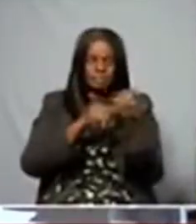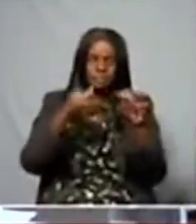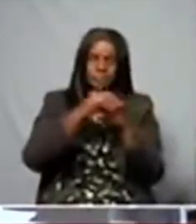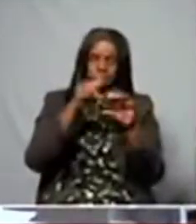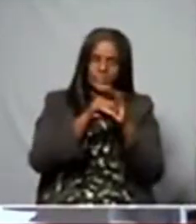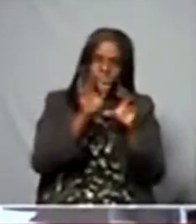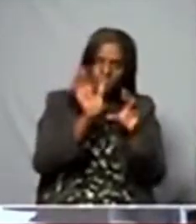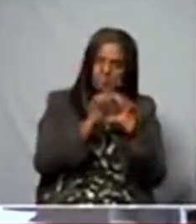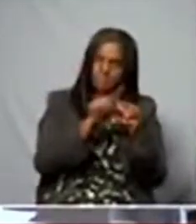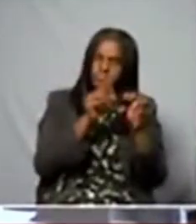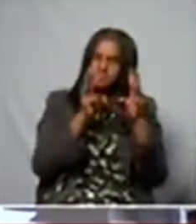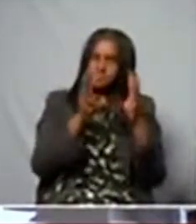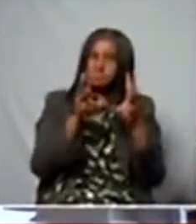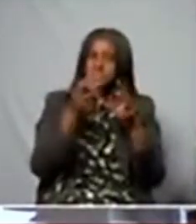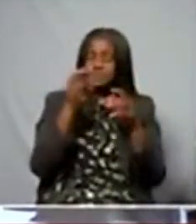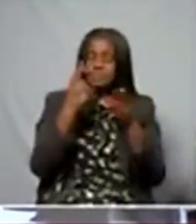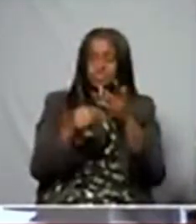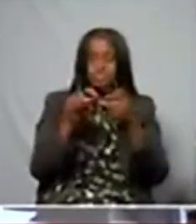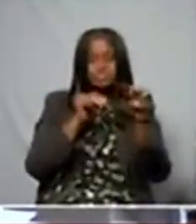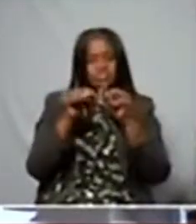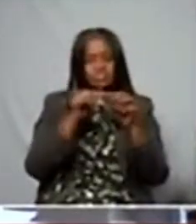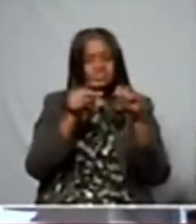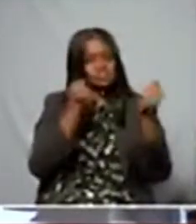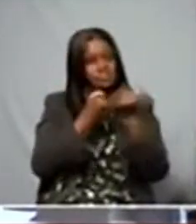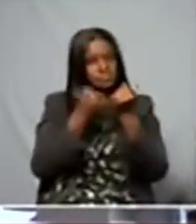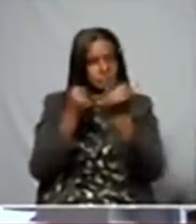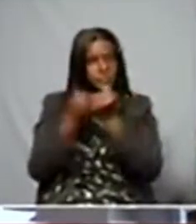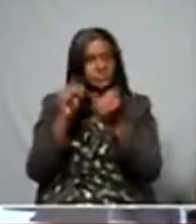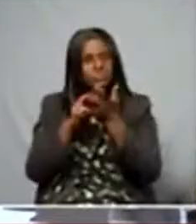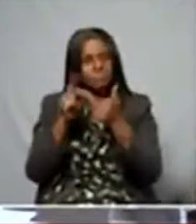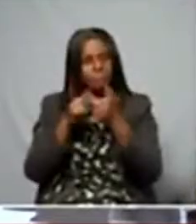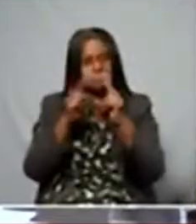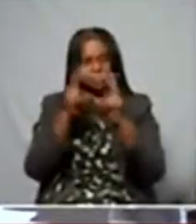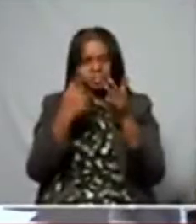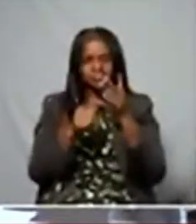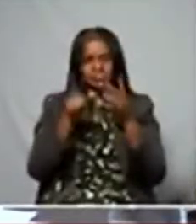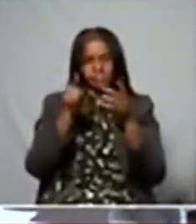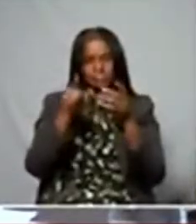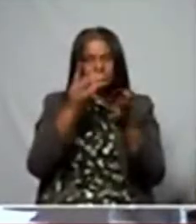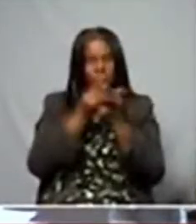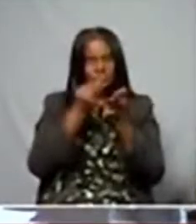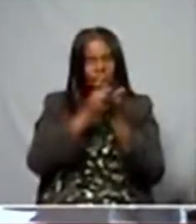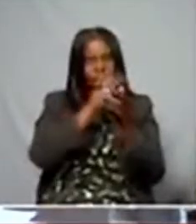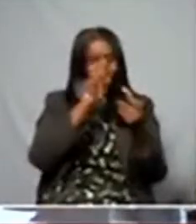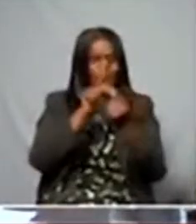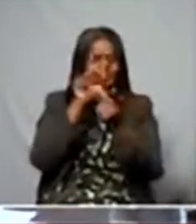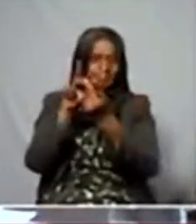that aspect of the management support, so that the amount tallies.